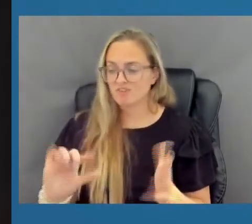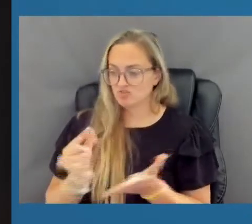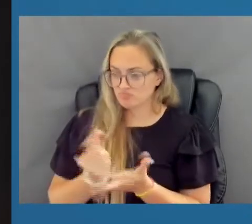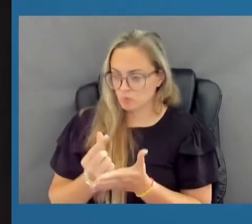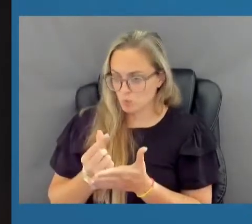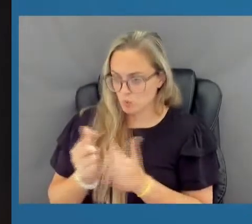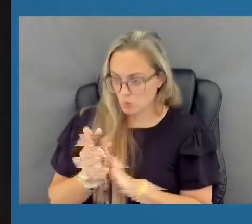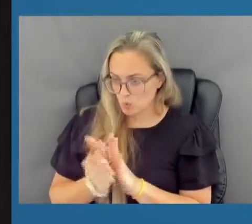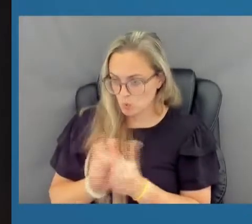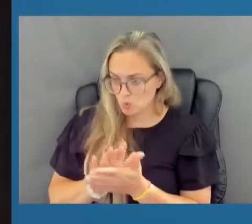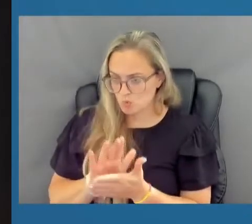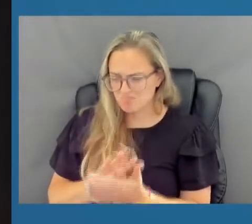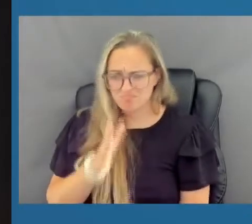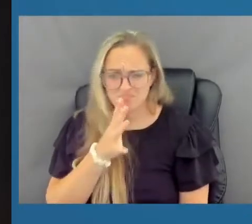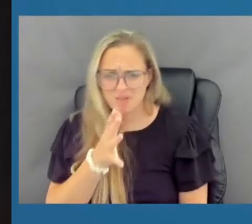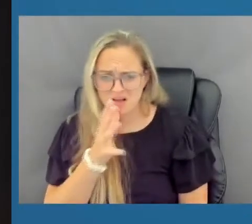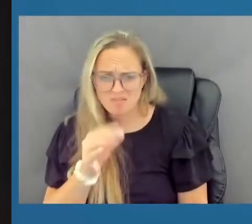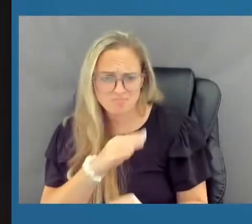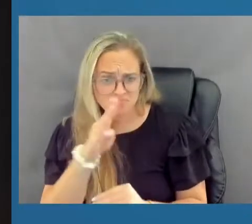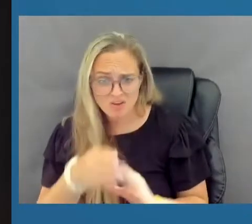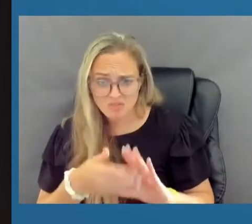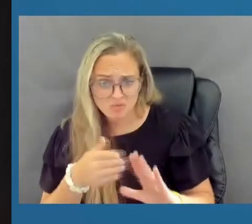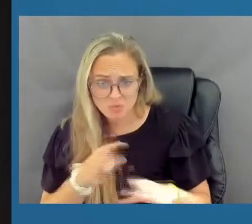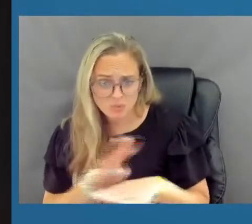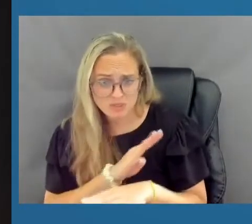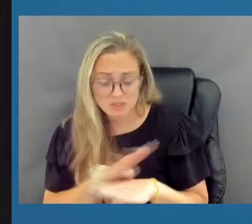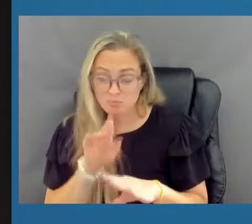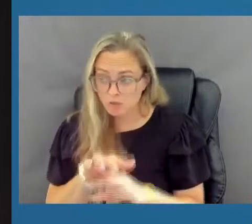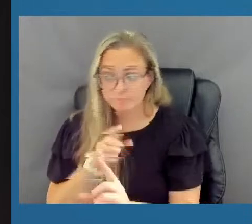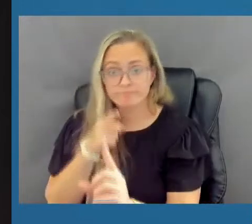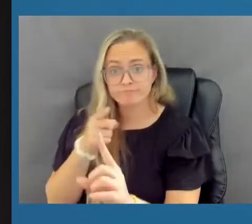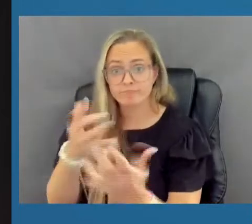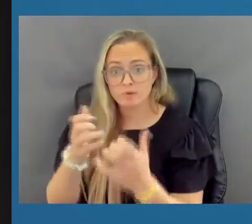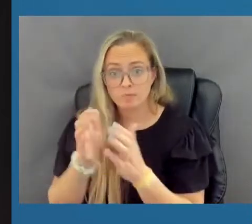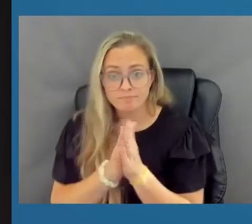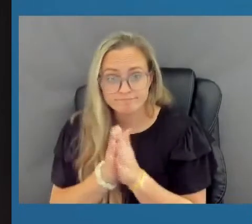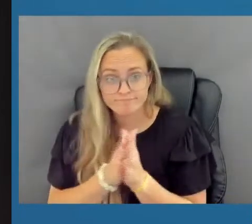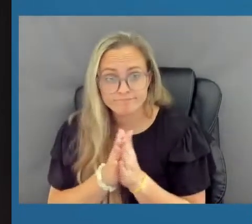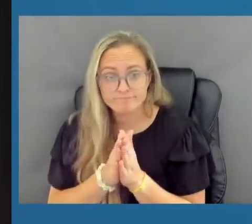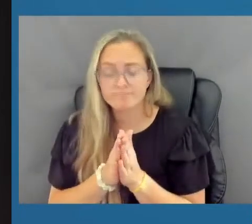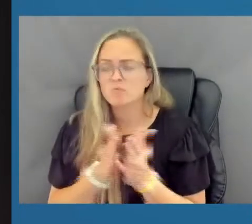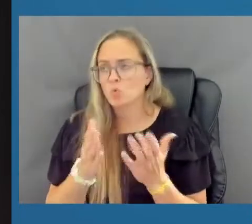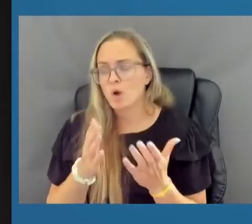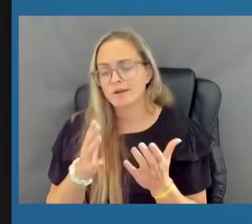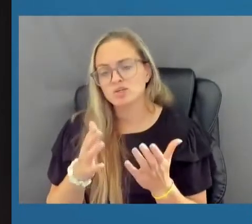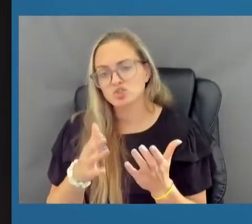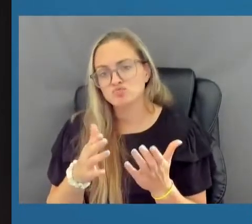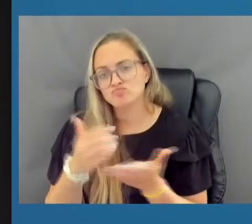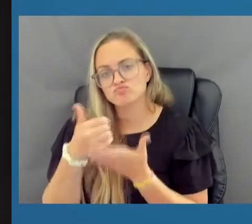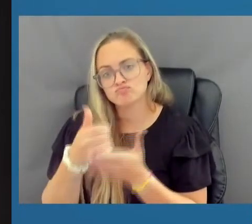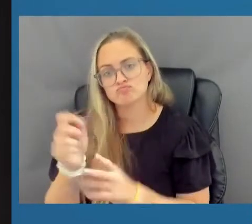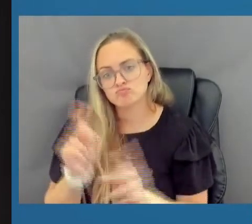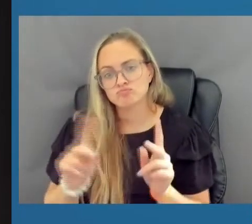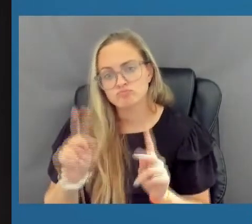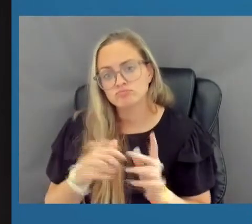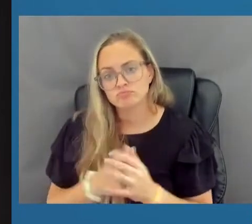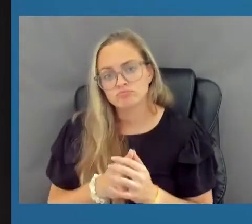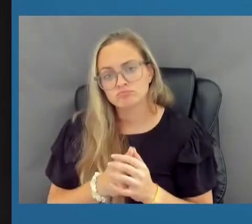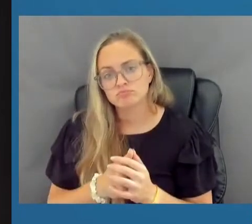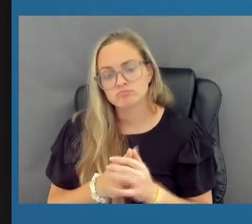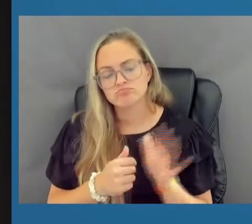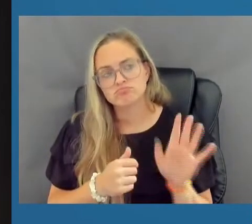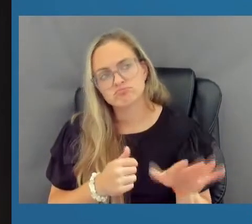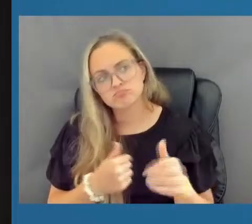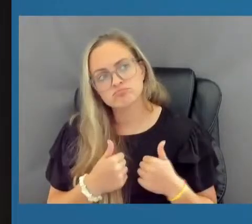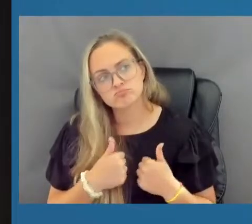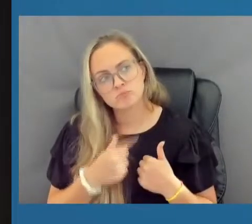who had no business experience but had a passion, she always wanted to do good for people and bring beauty in their lives. And she says, I'm